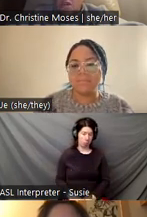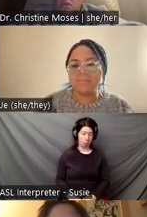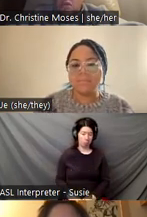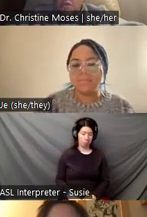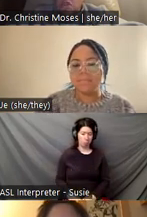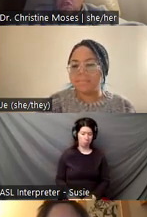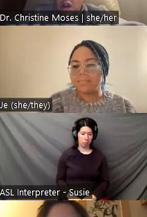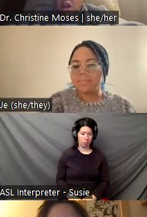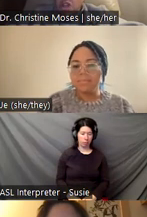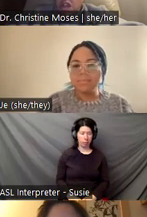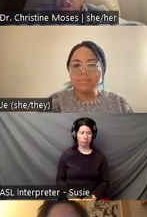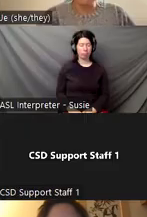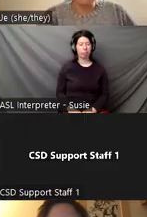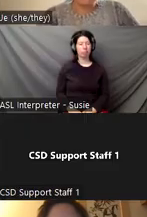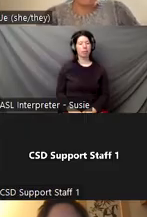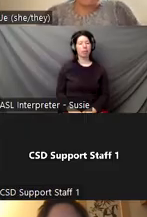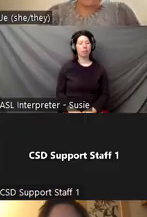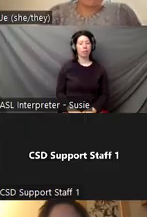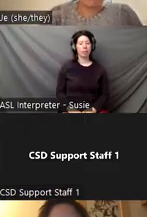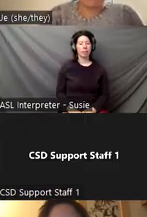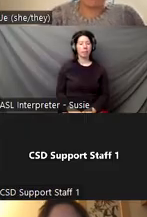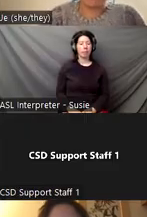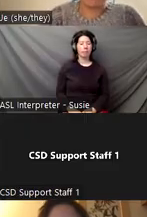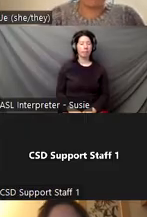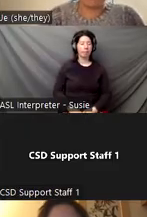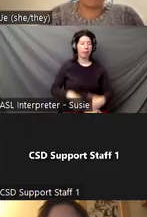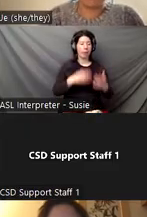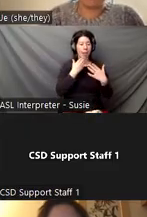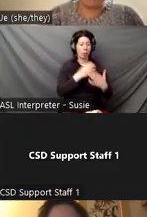Thank you, Commissioner Ajay. Staff?